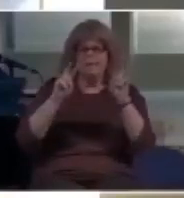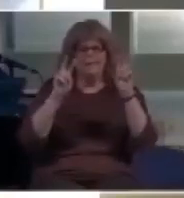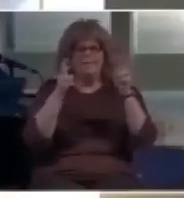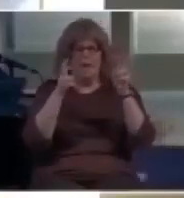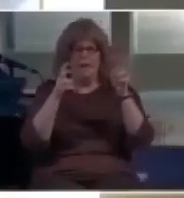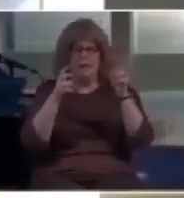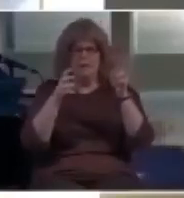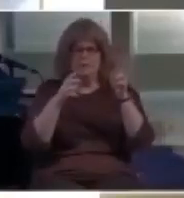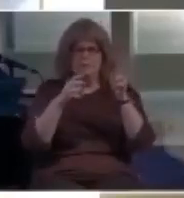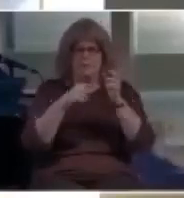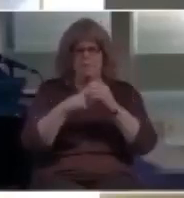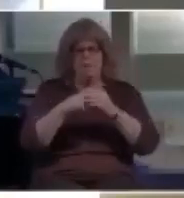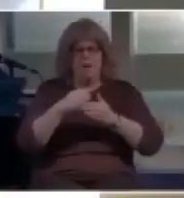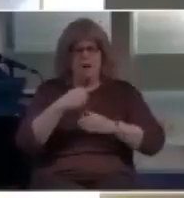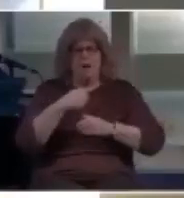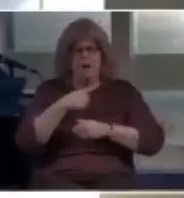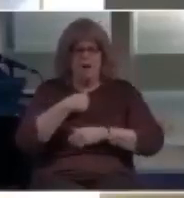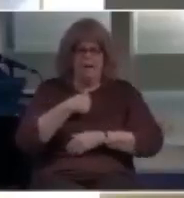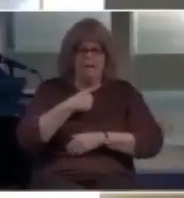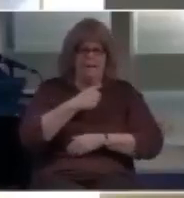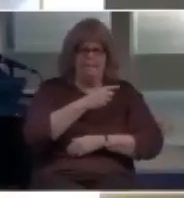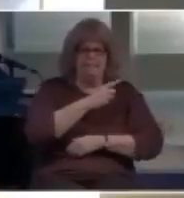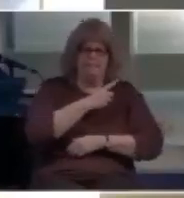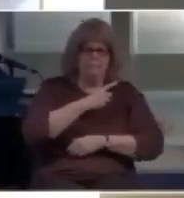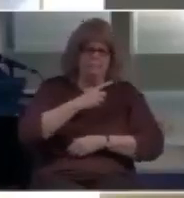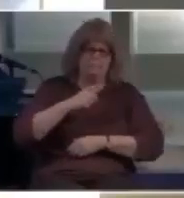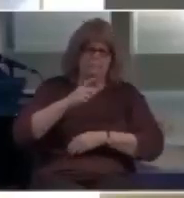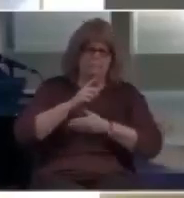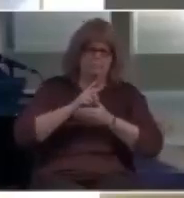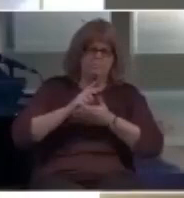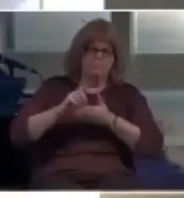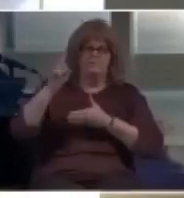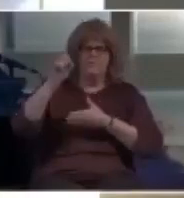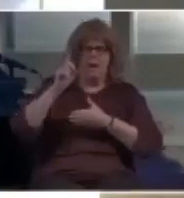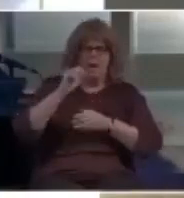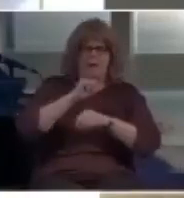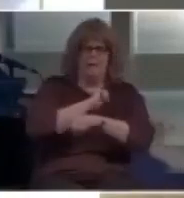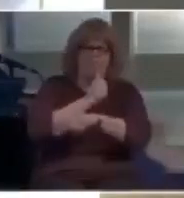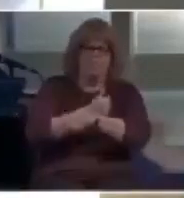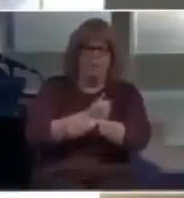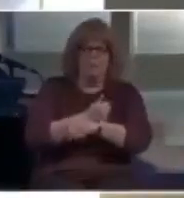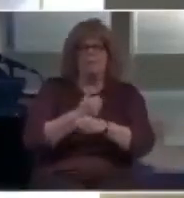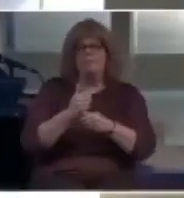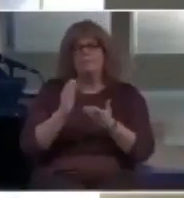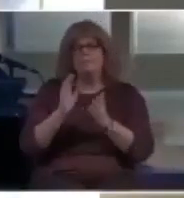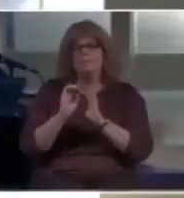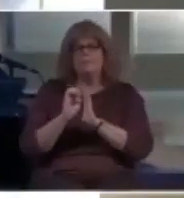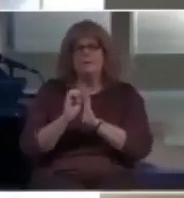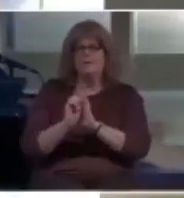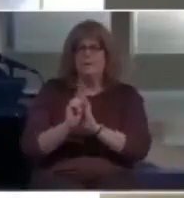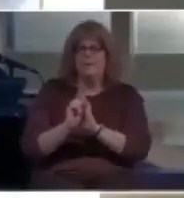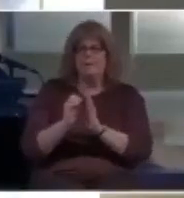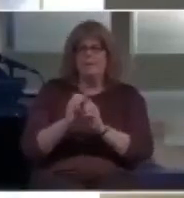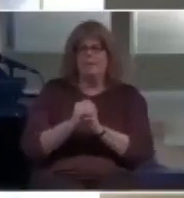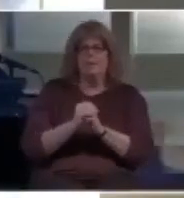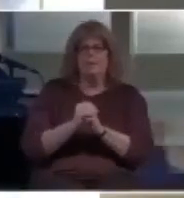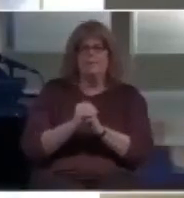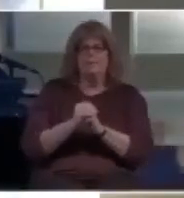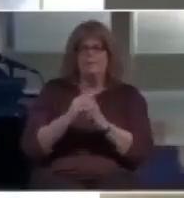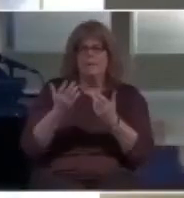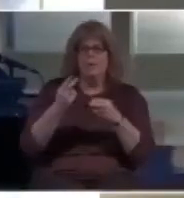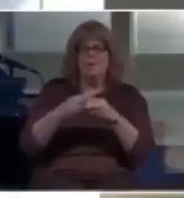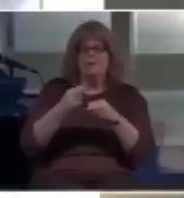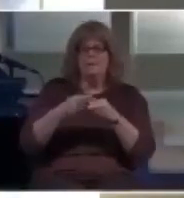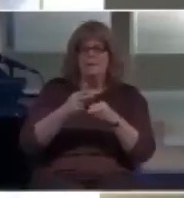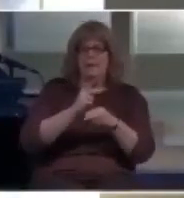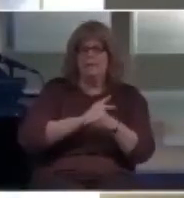claiming divine authority, etc. And so a great example of that is, what's the name of the